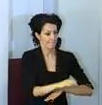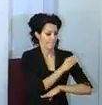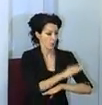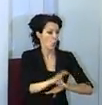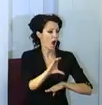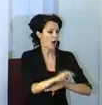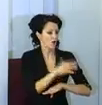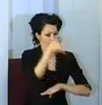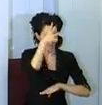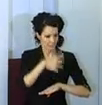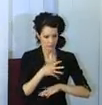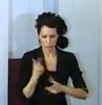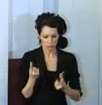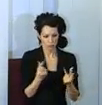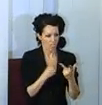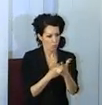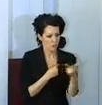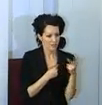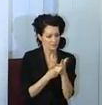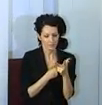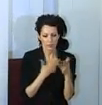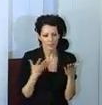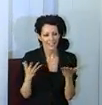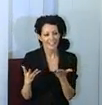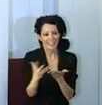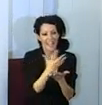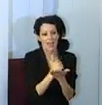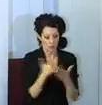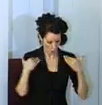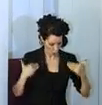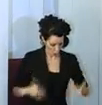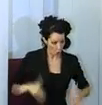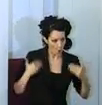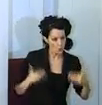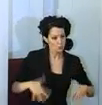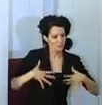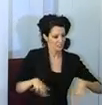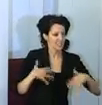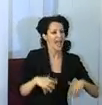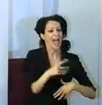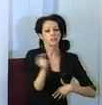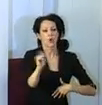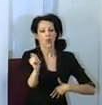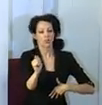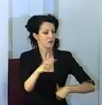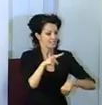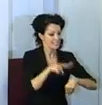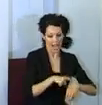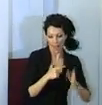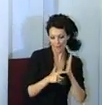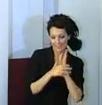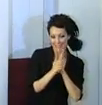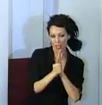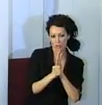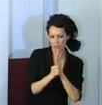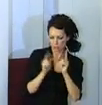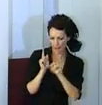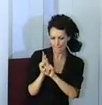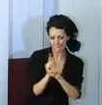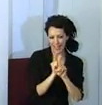collect clothes and toiletries and offer our time and talent to mentor young